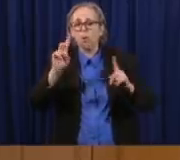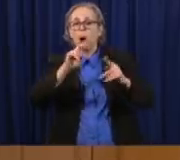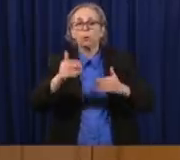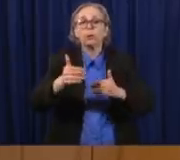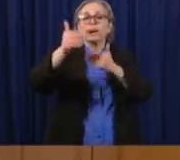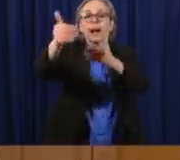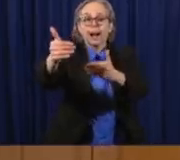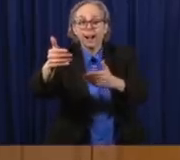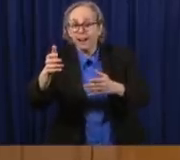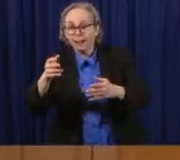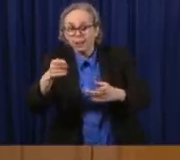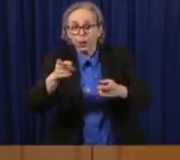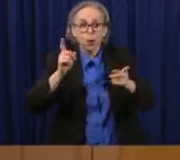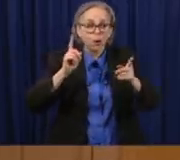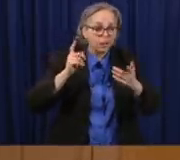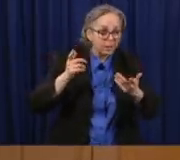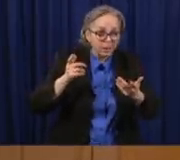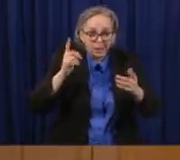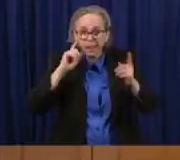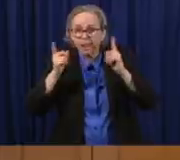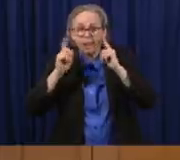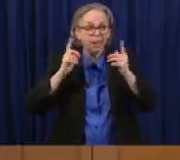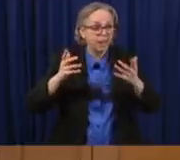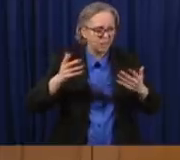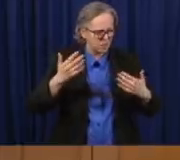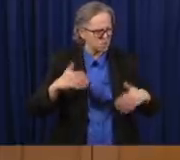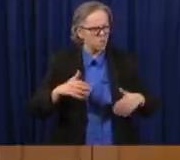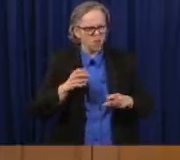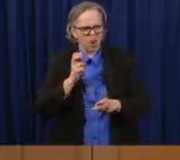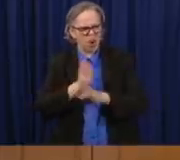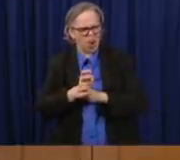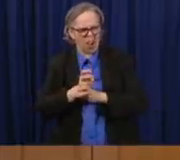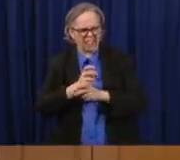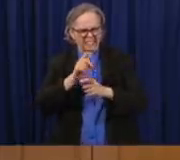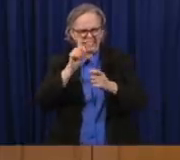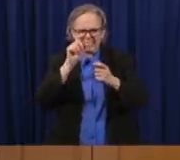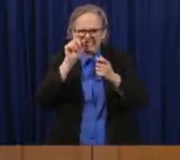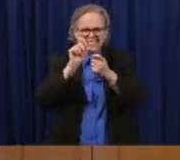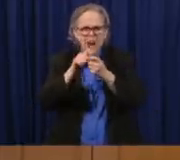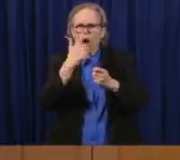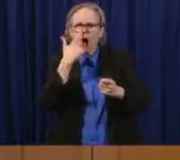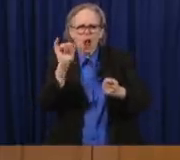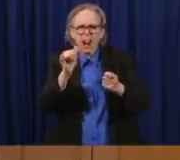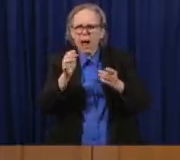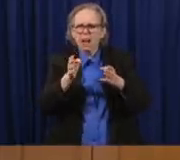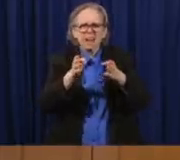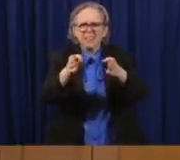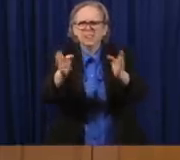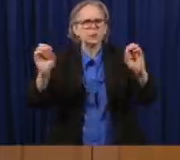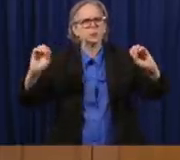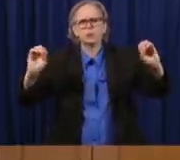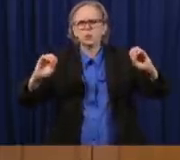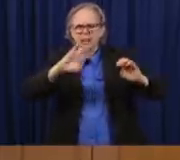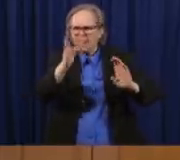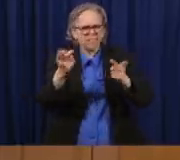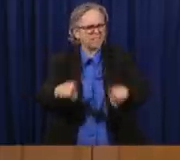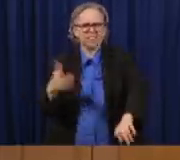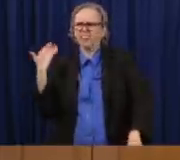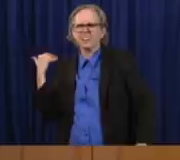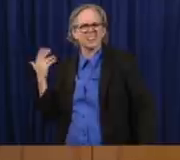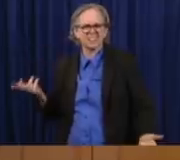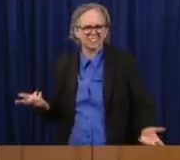one exact path, but what our team has been putting together is a series of phases that we'll walk through together as